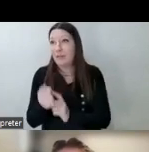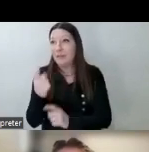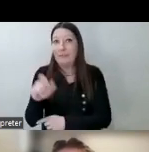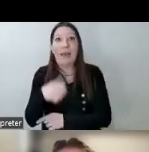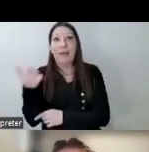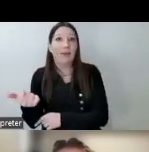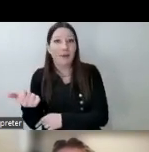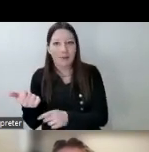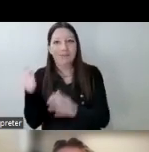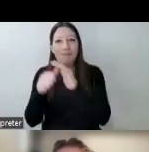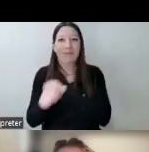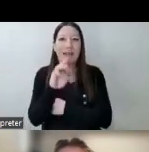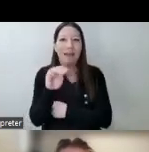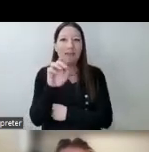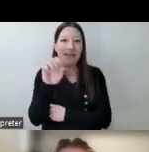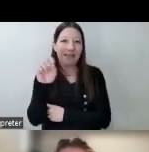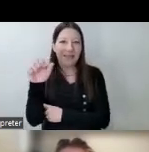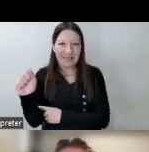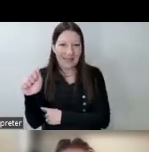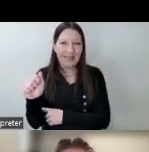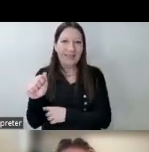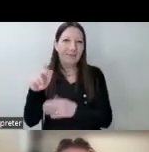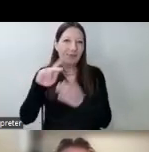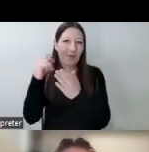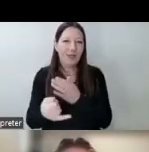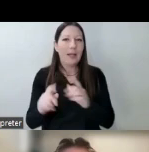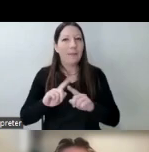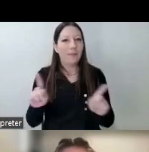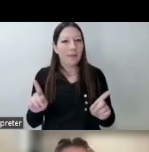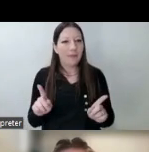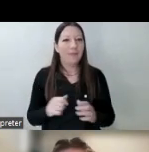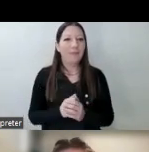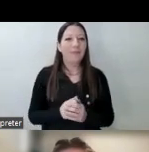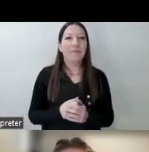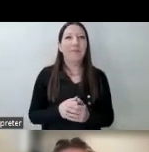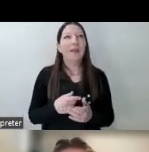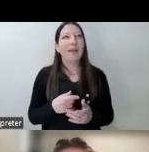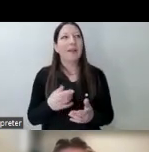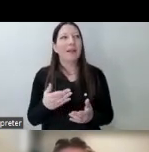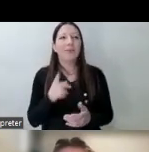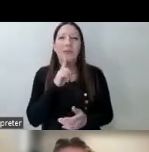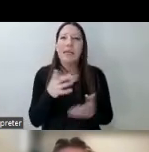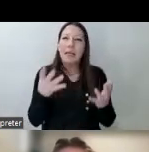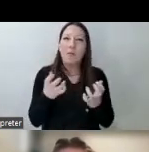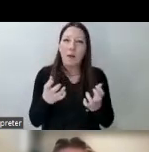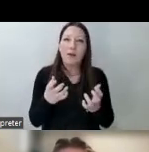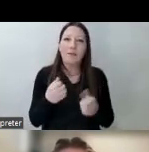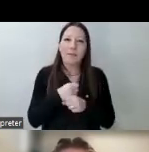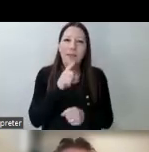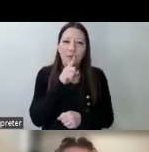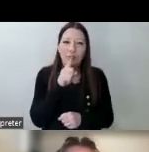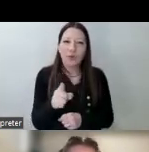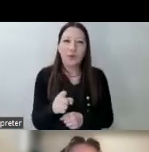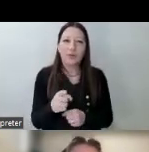out the tensions between promoting recreational access to a place while also trying to prioritize environmental